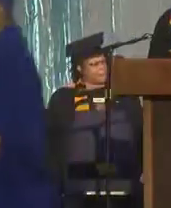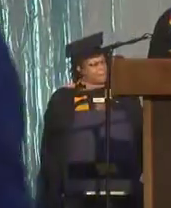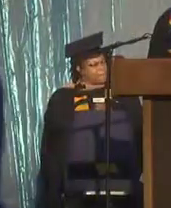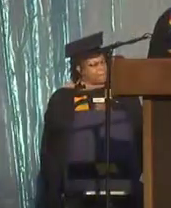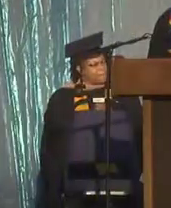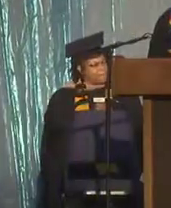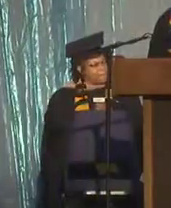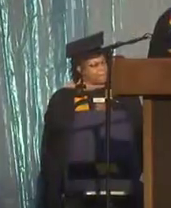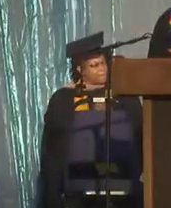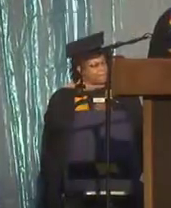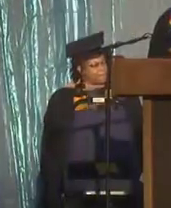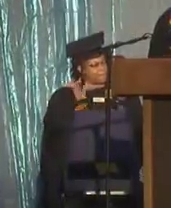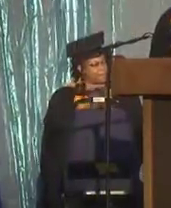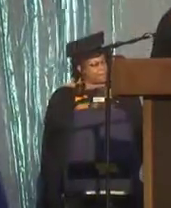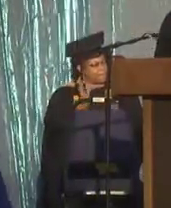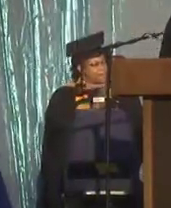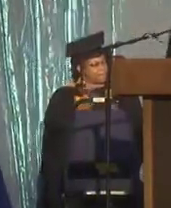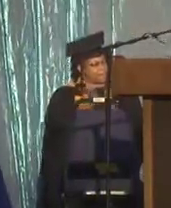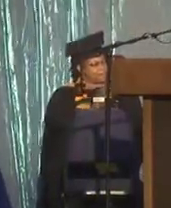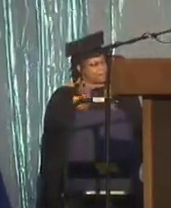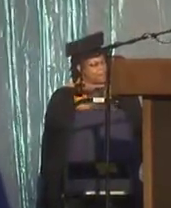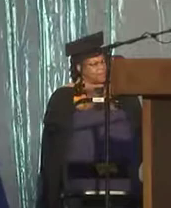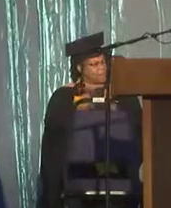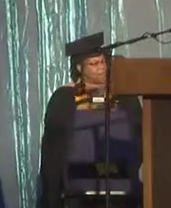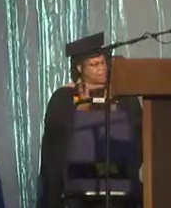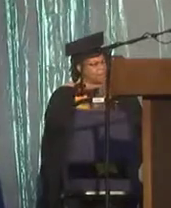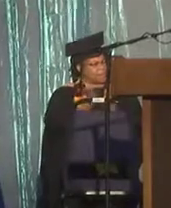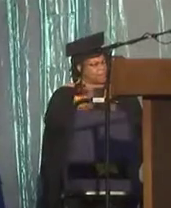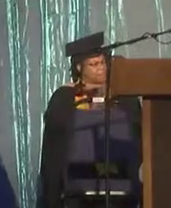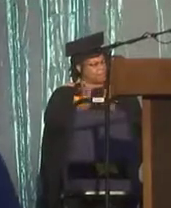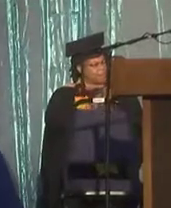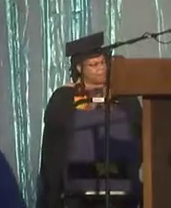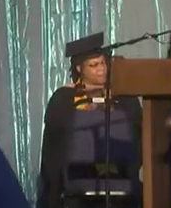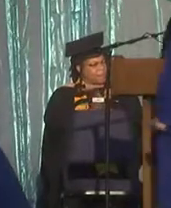Katrin Fisher with honors.